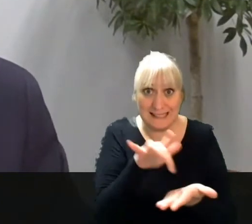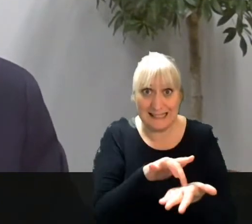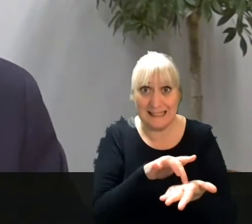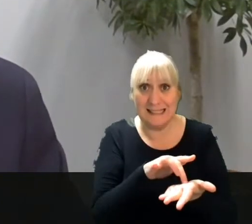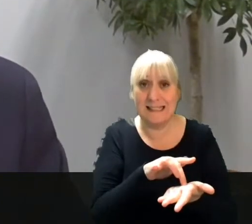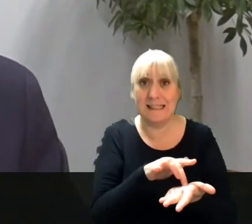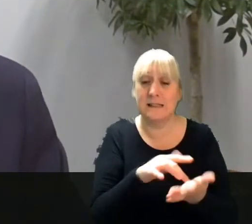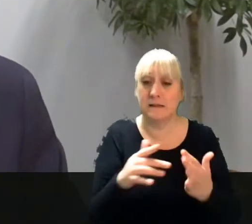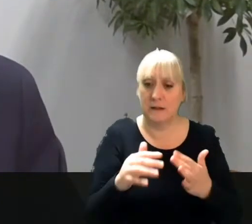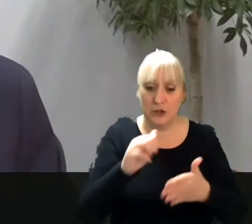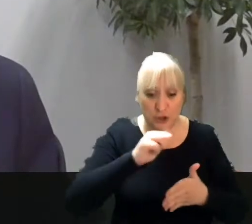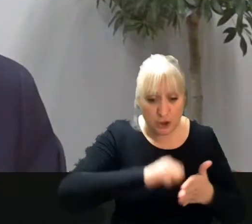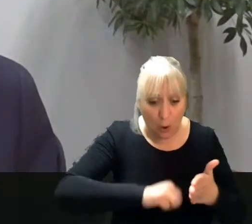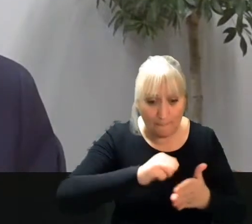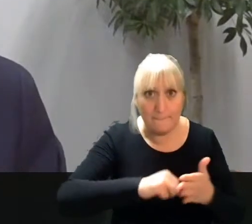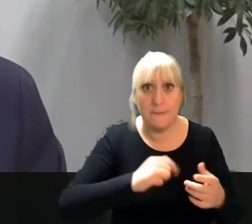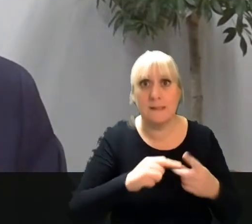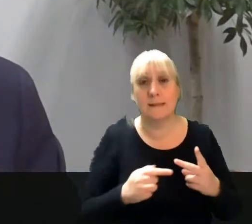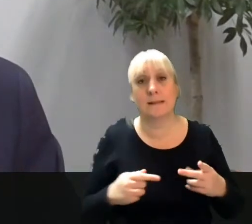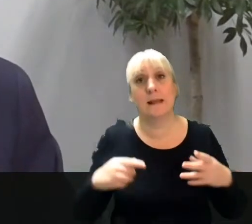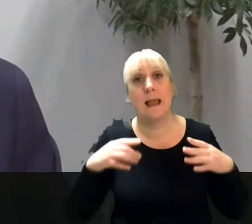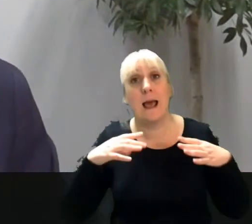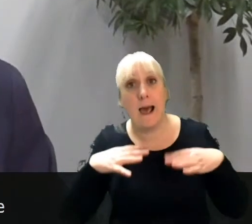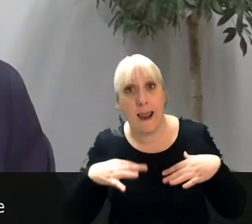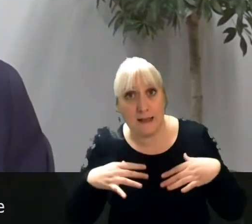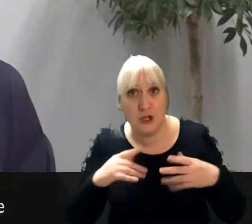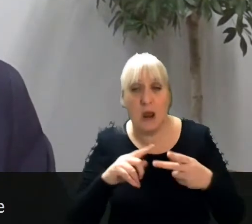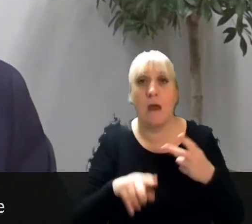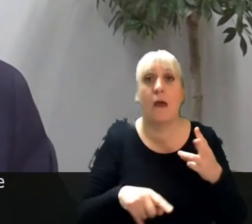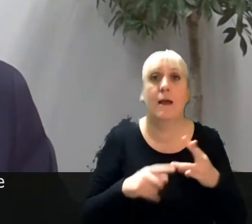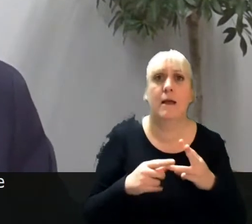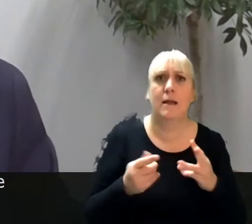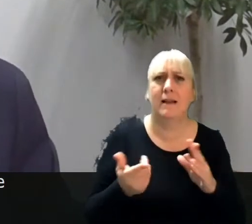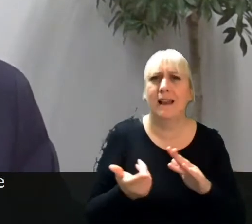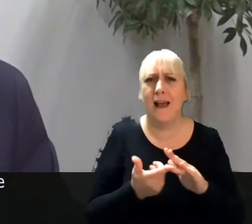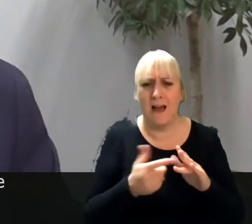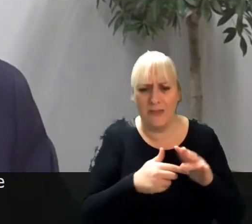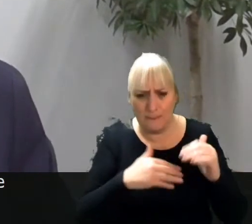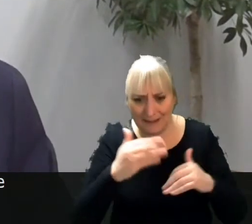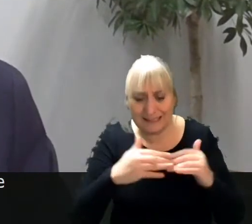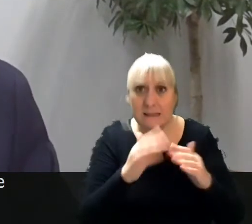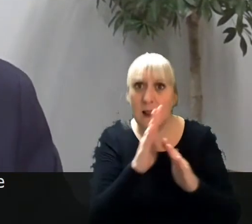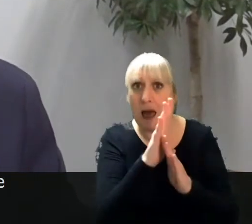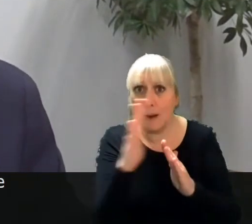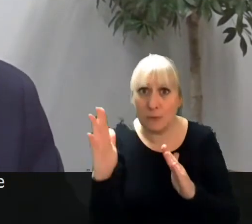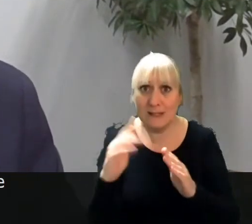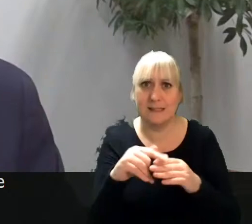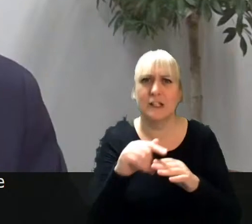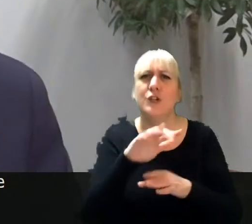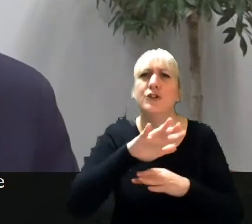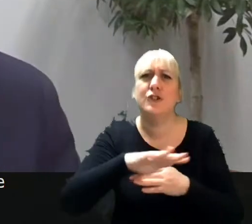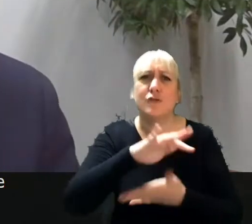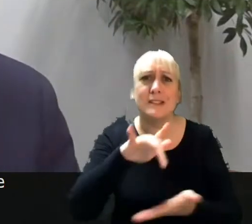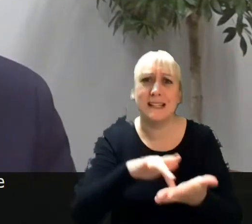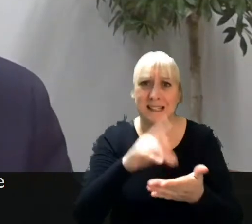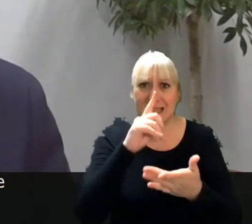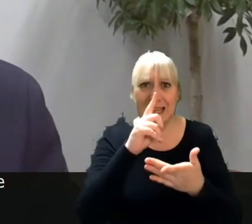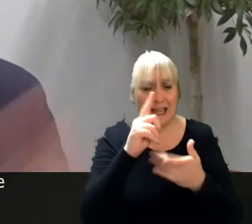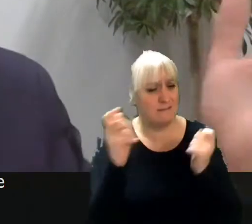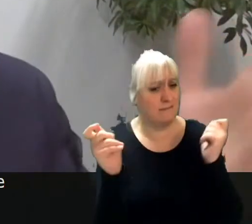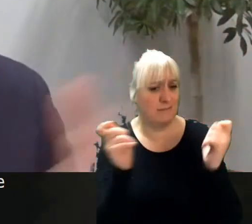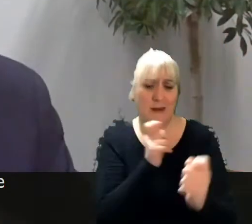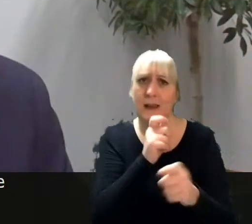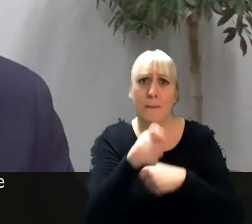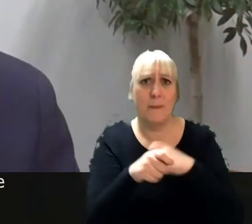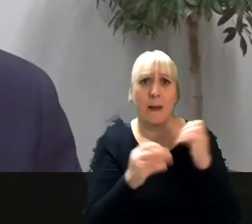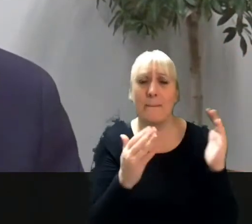shops, the leisure, the other things we've got in our high streets, the libraries, children's centres, being transformed to housing